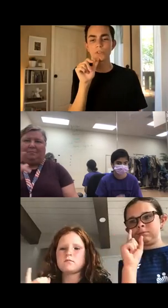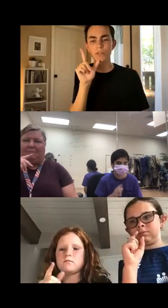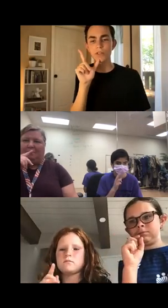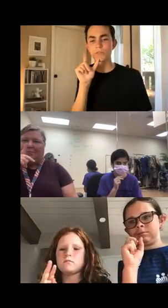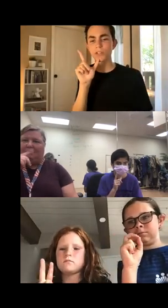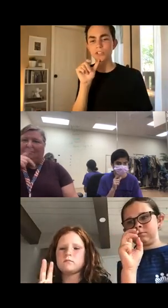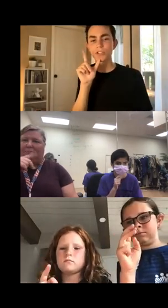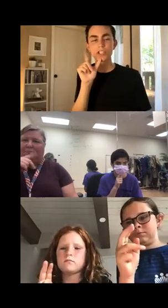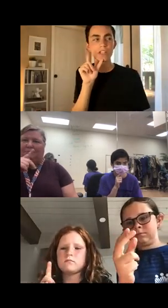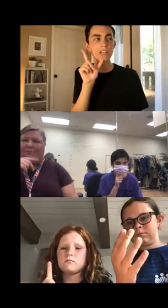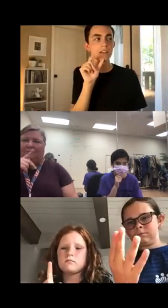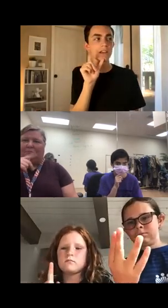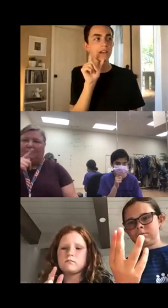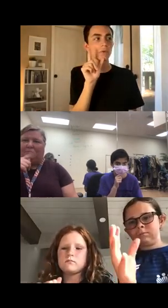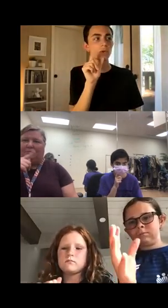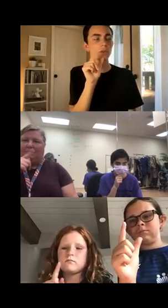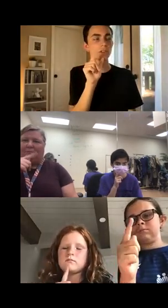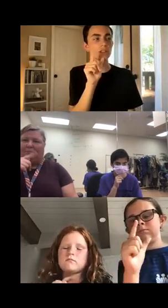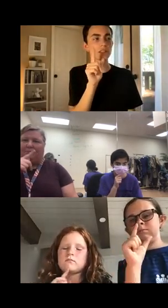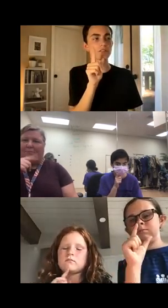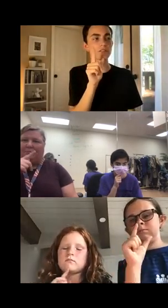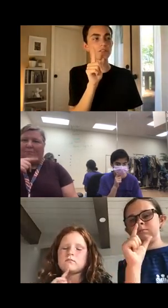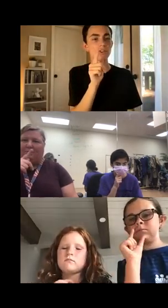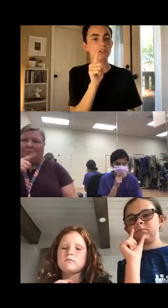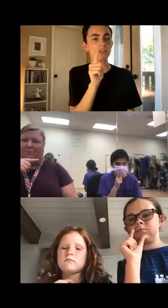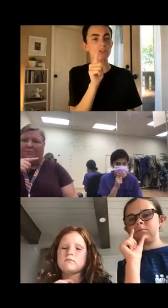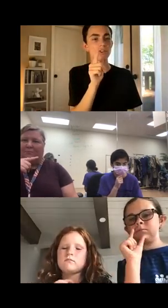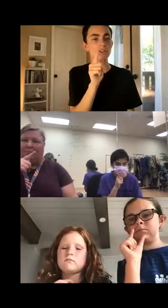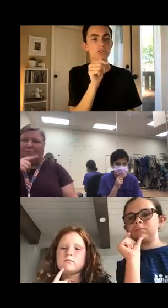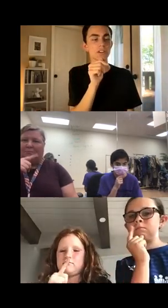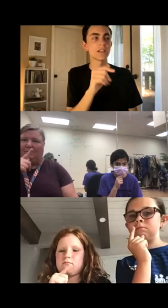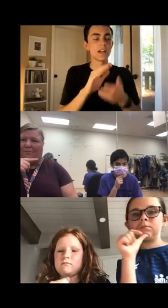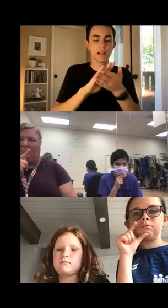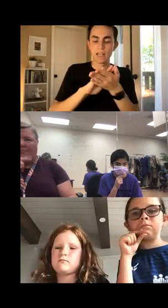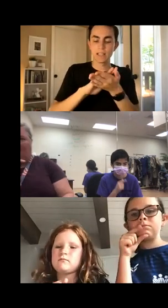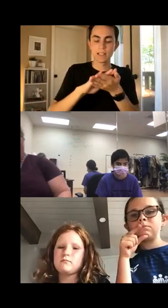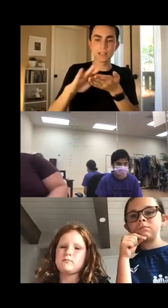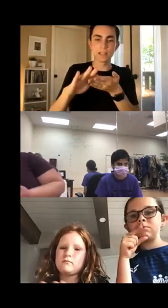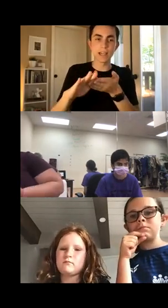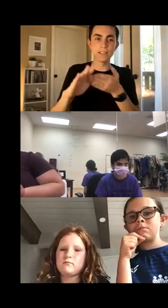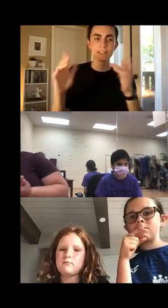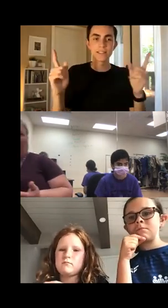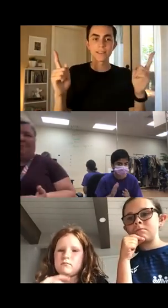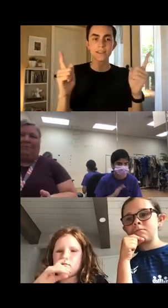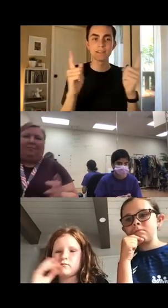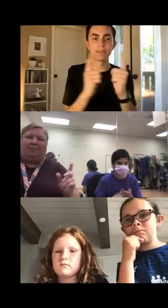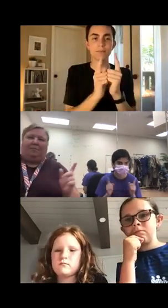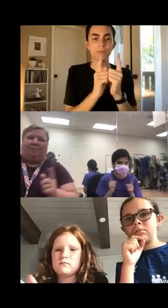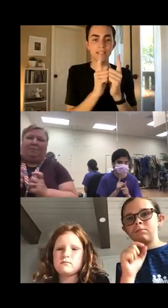who, the thumb touches the chin, and we wiggle the index finger,